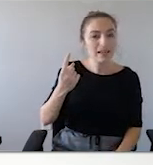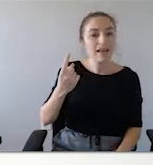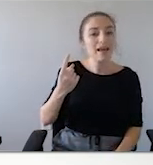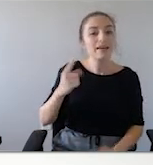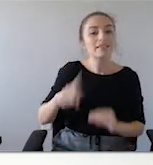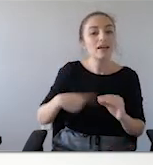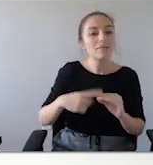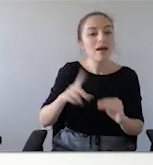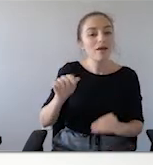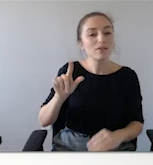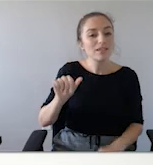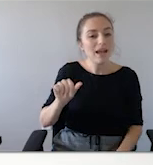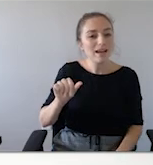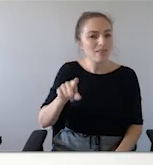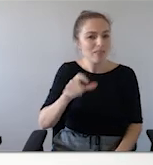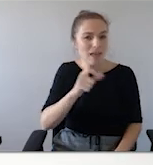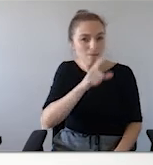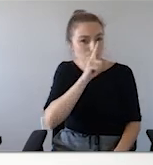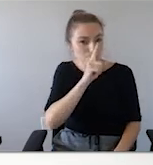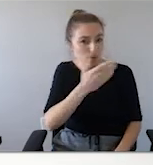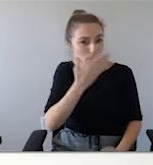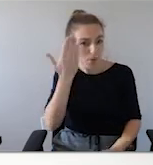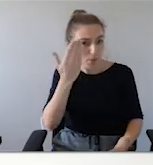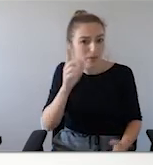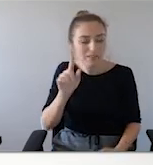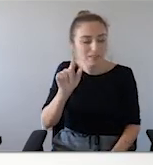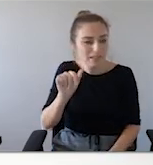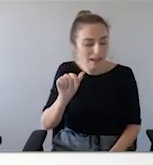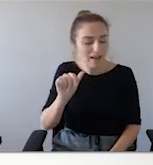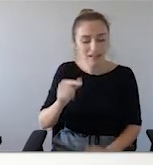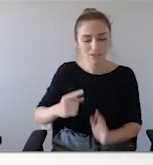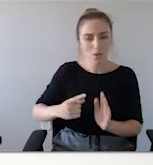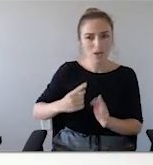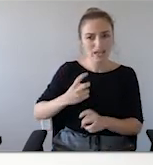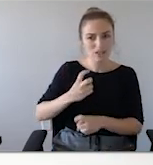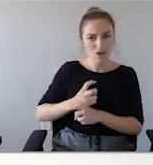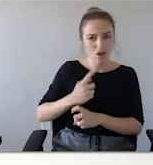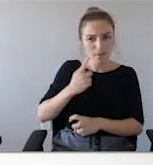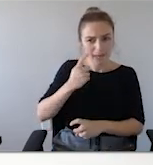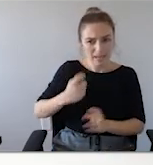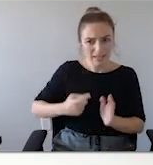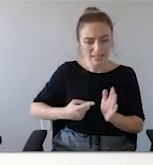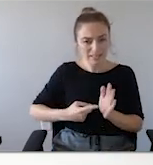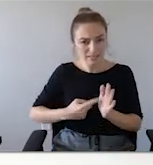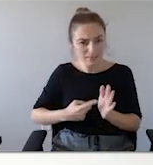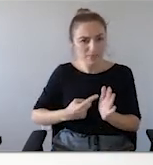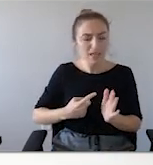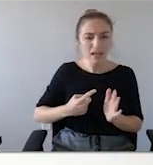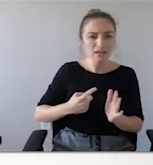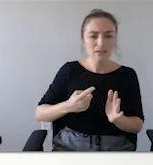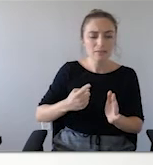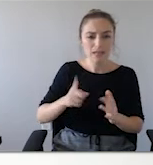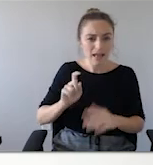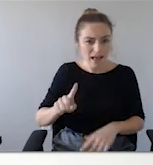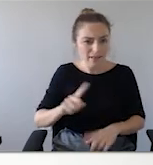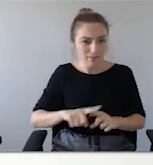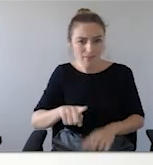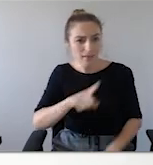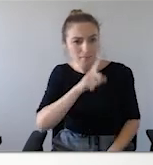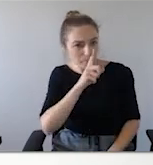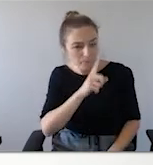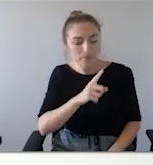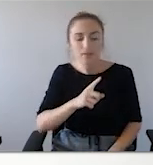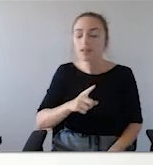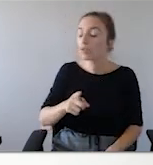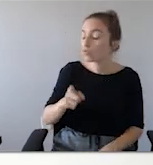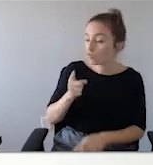when you go to IEP and ask for the data, and they just... But you have the right to data. So I know, but I have been in